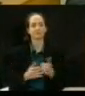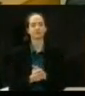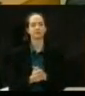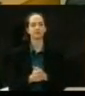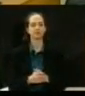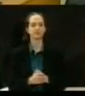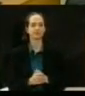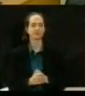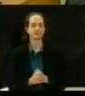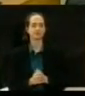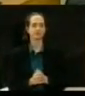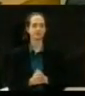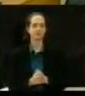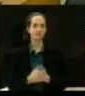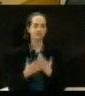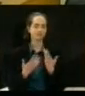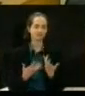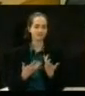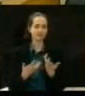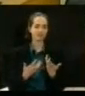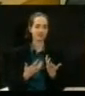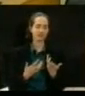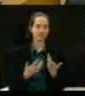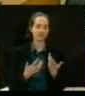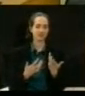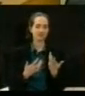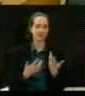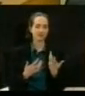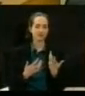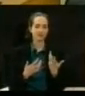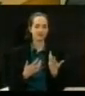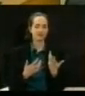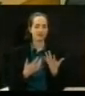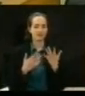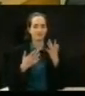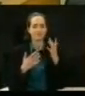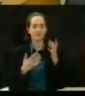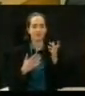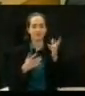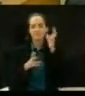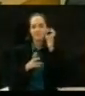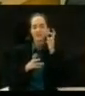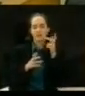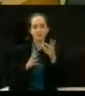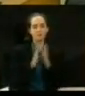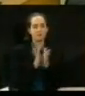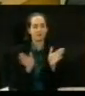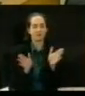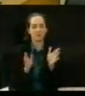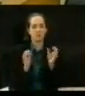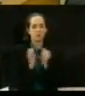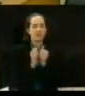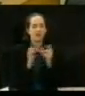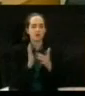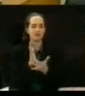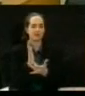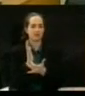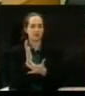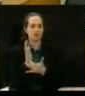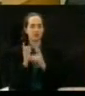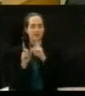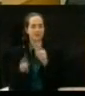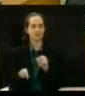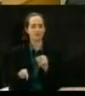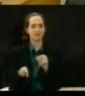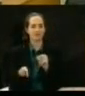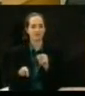just to hear from the public without technical kind of answers kind of leaves the commissioner somewhat